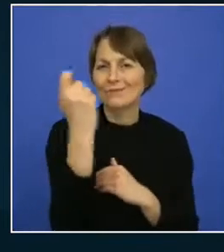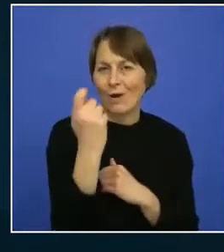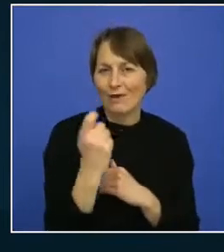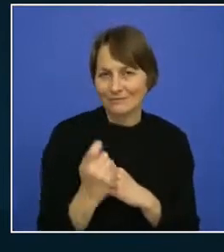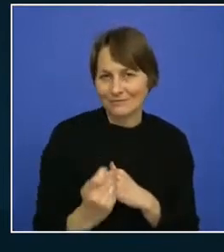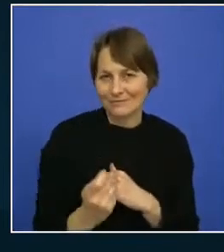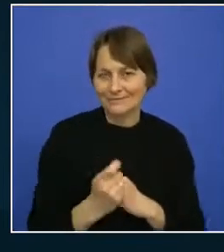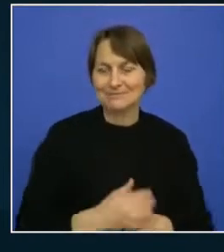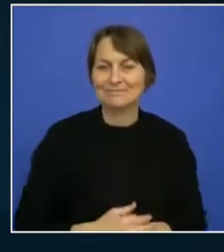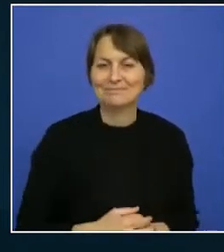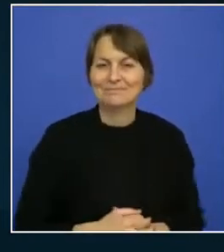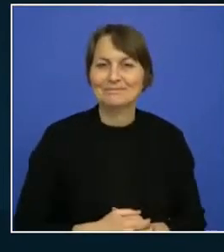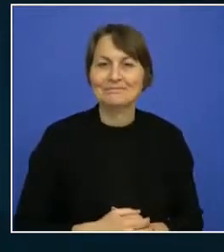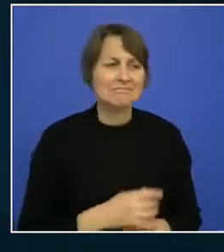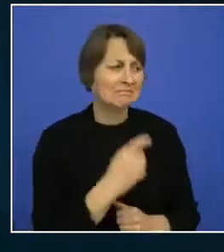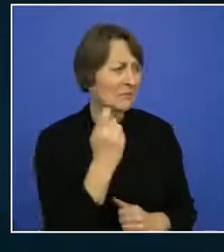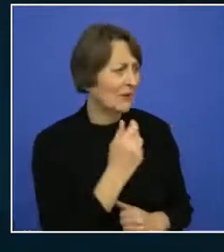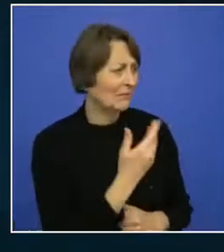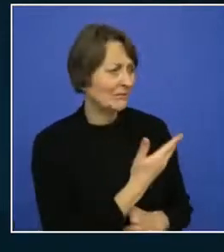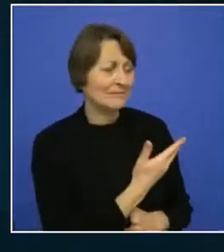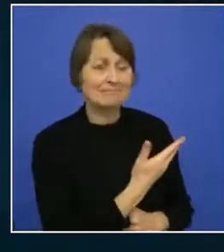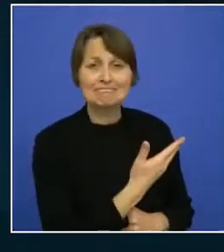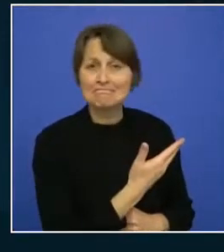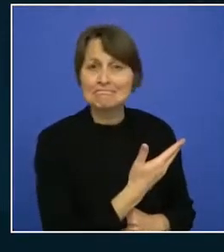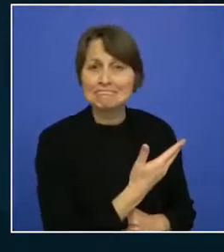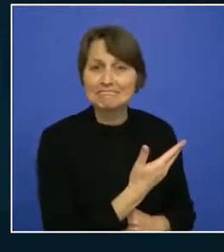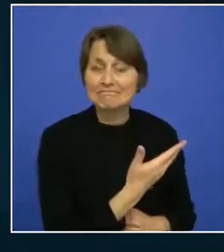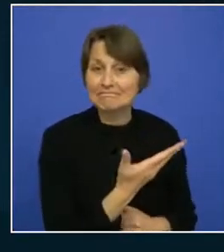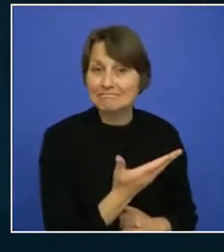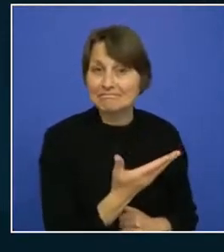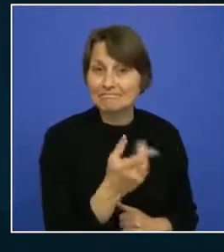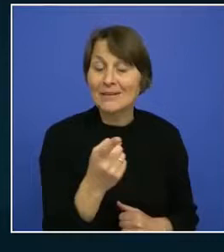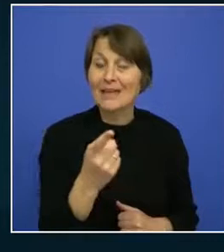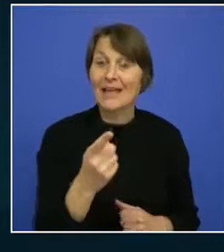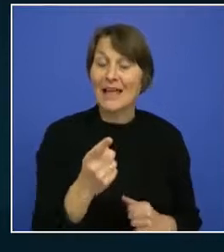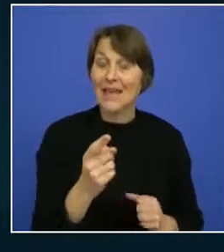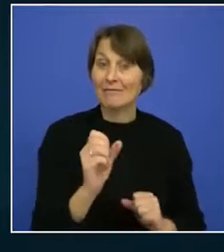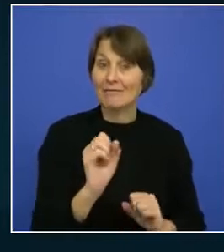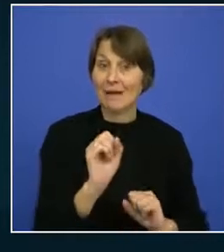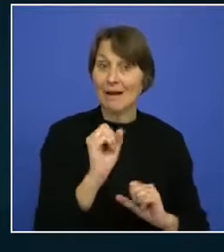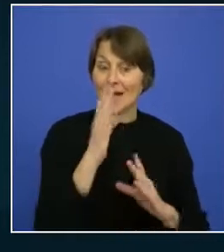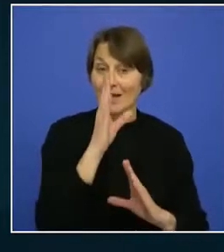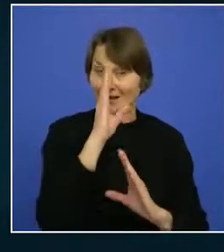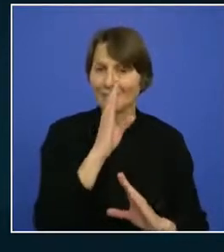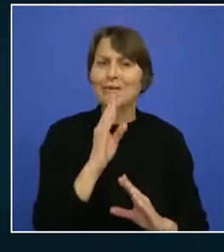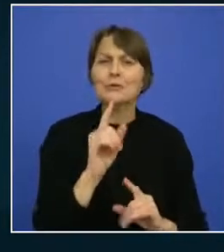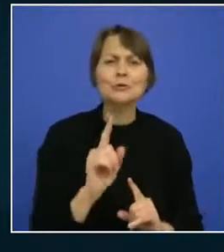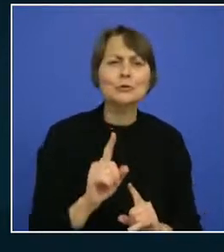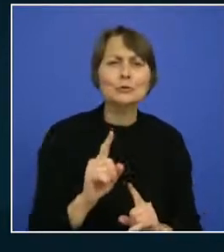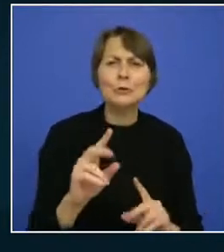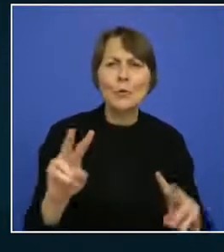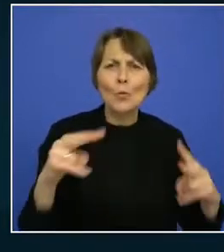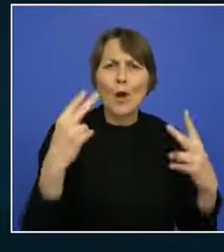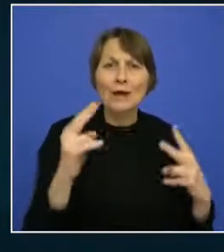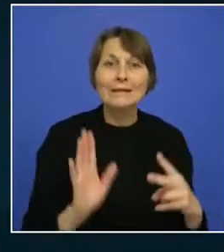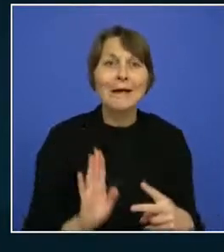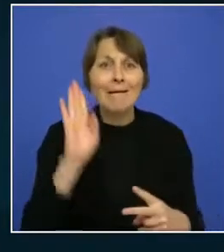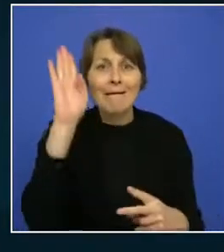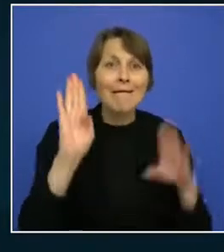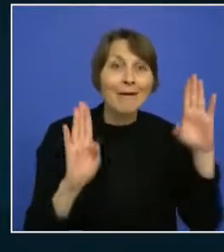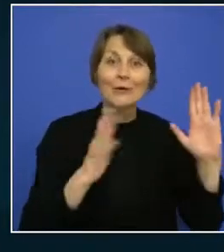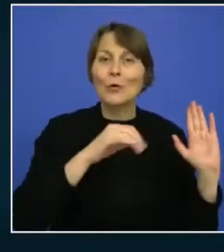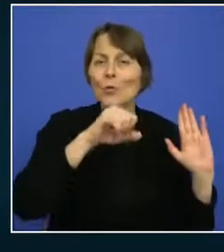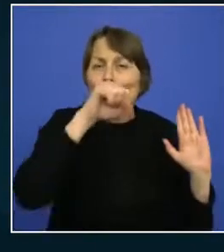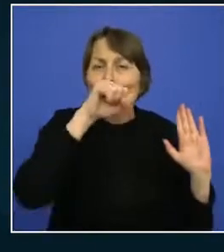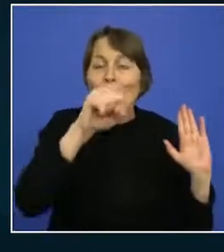So graphs, I don't know how many of if we were live, I would say, raise your hand if you like graphs.